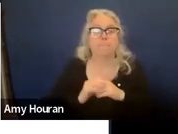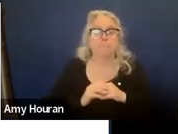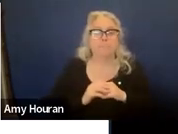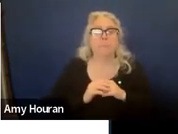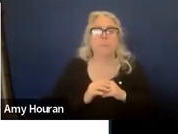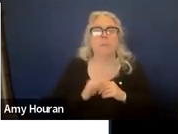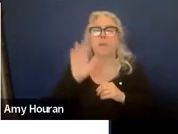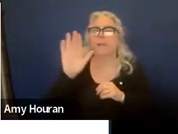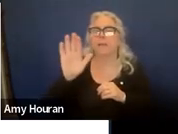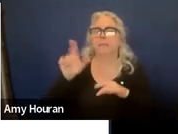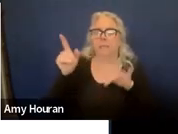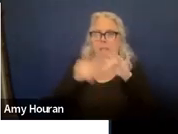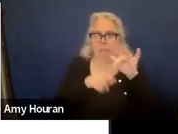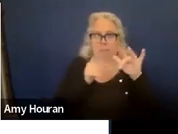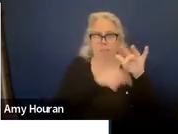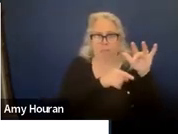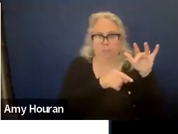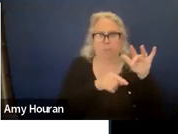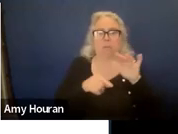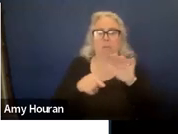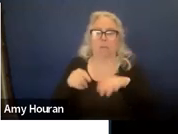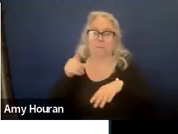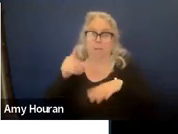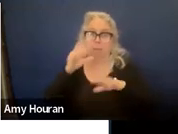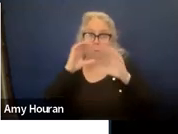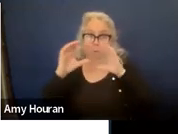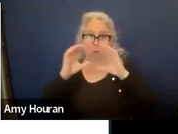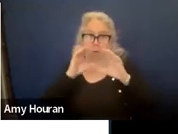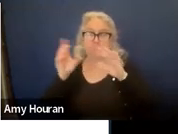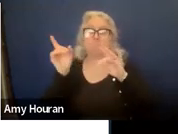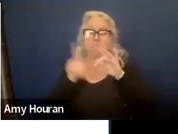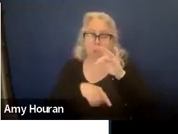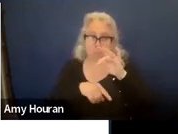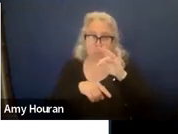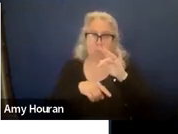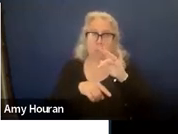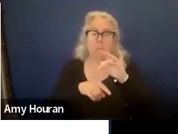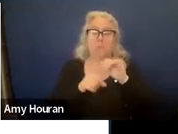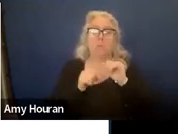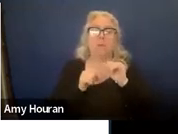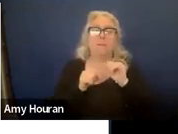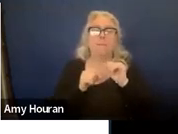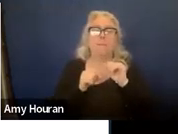These are his gaps, right? He communication gaps,